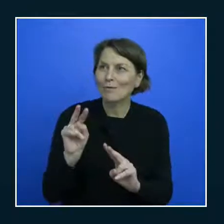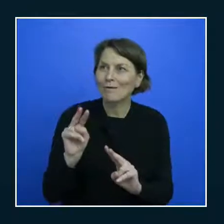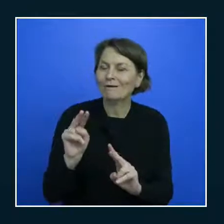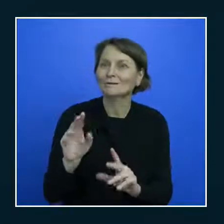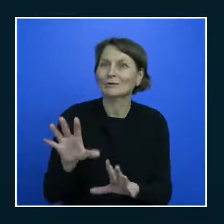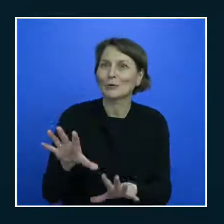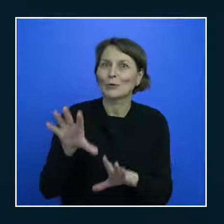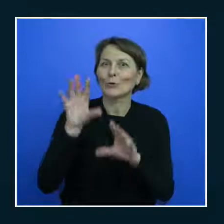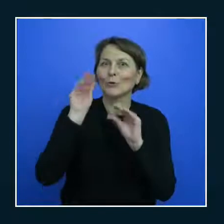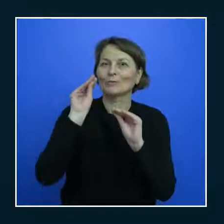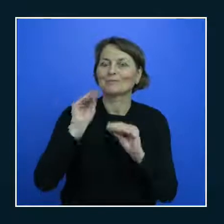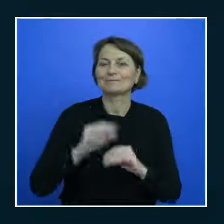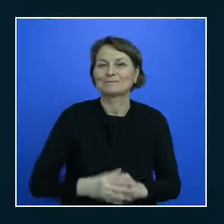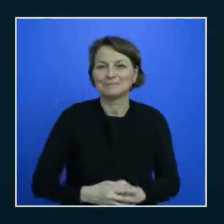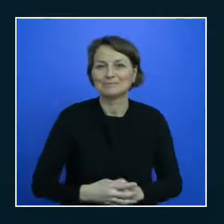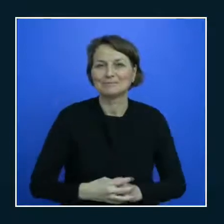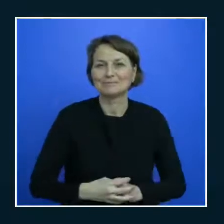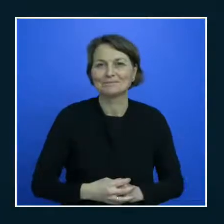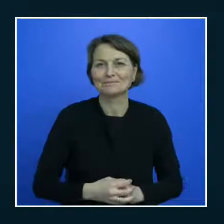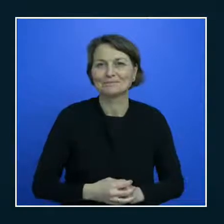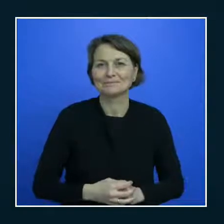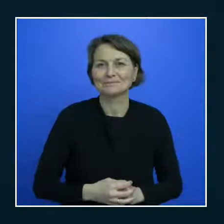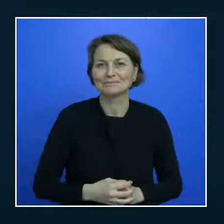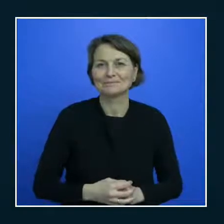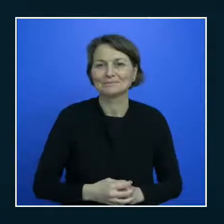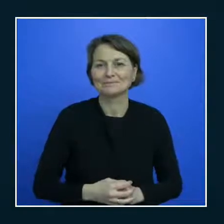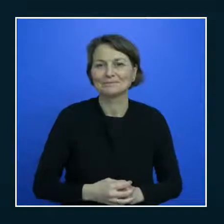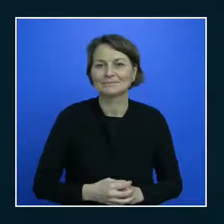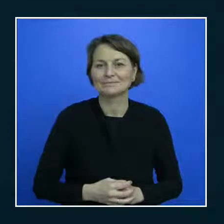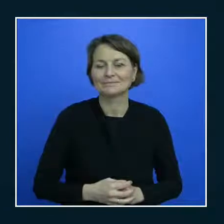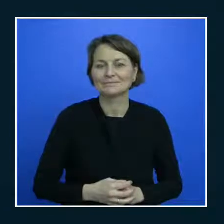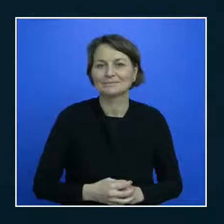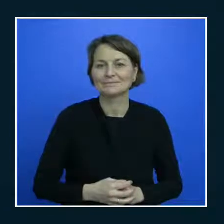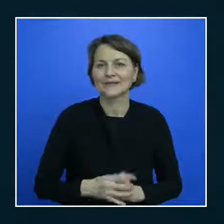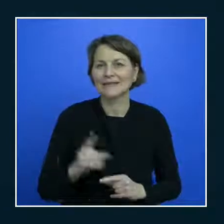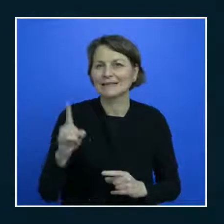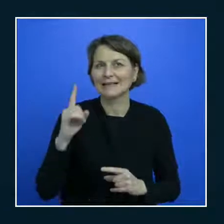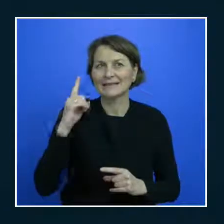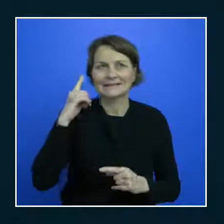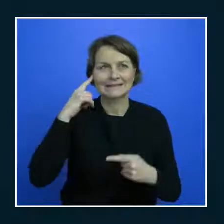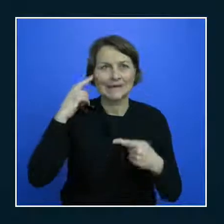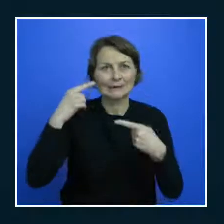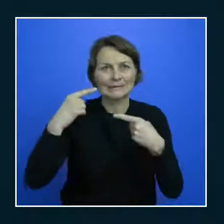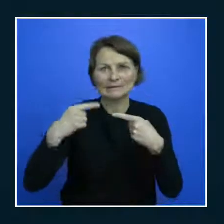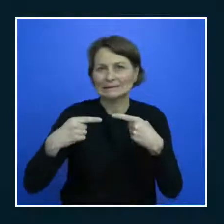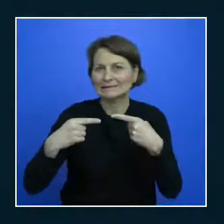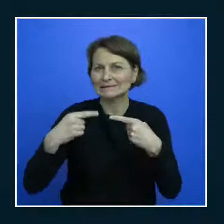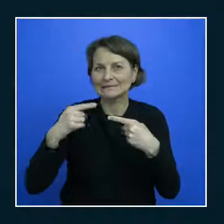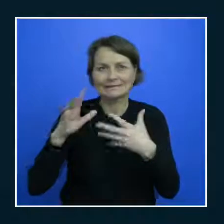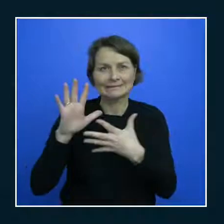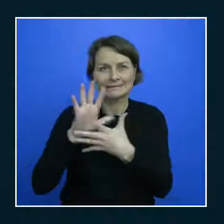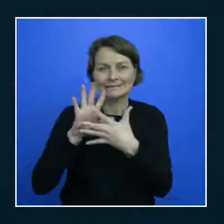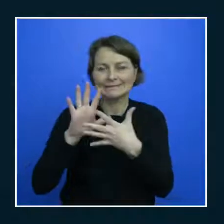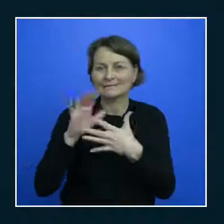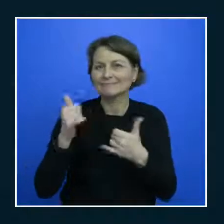inspiring. And Avengers, who can go wrong? So finally said.